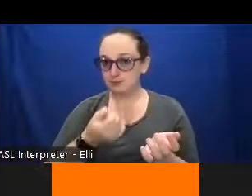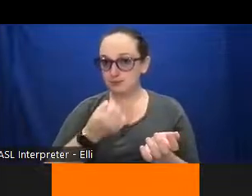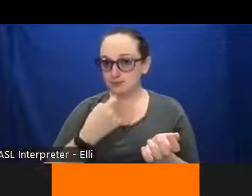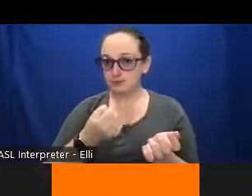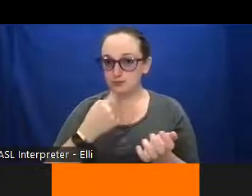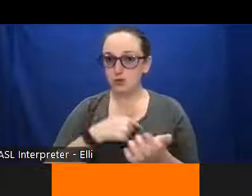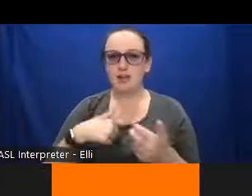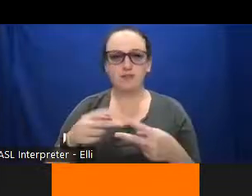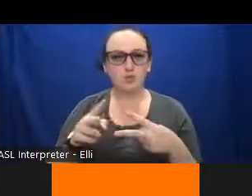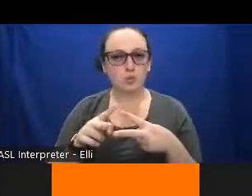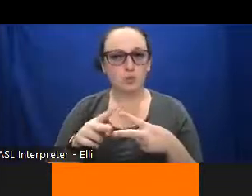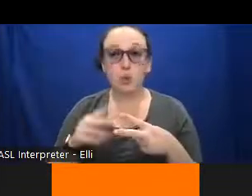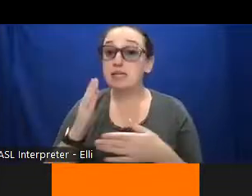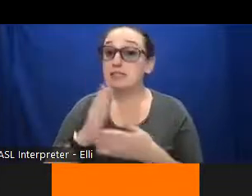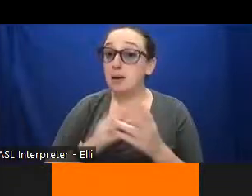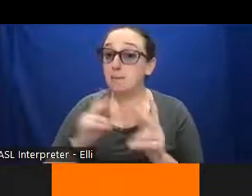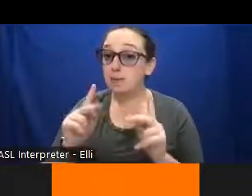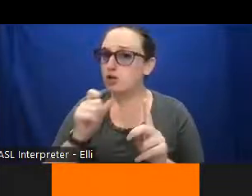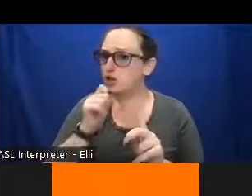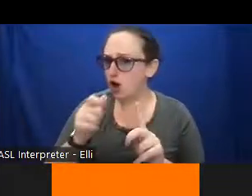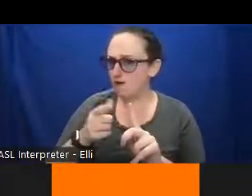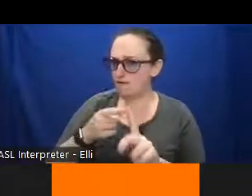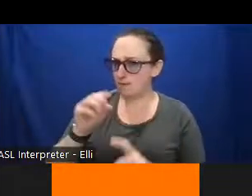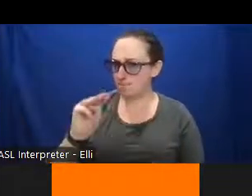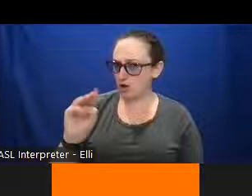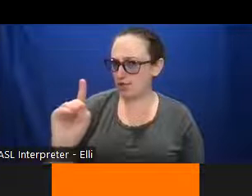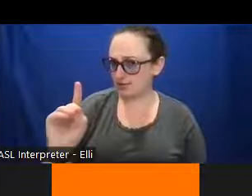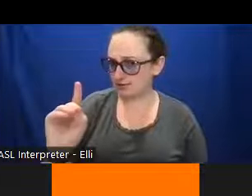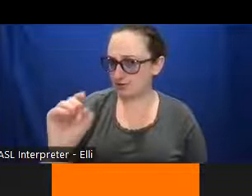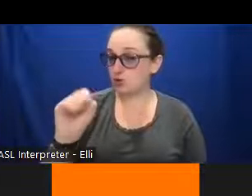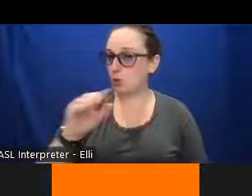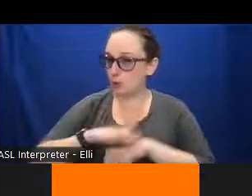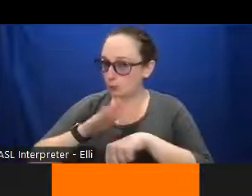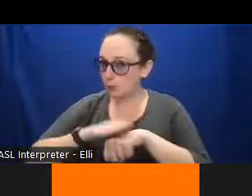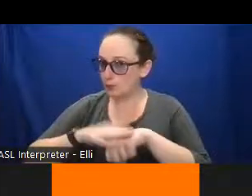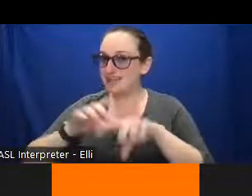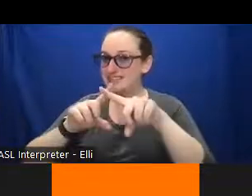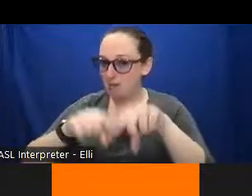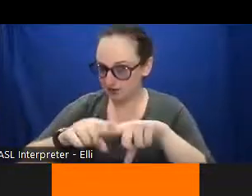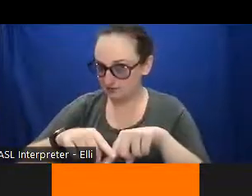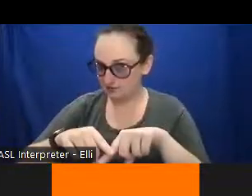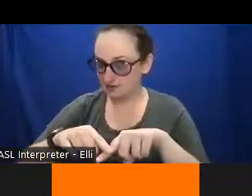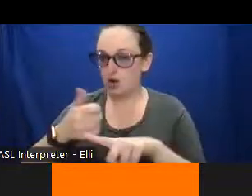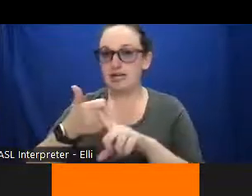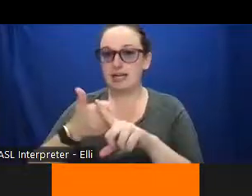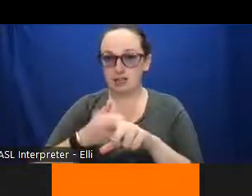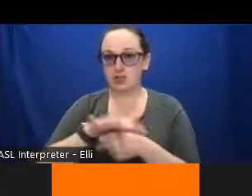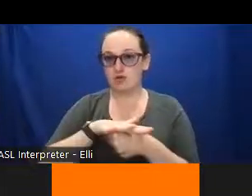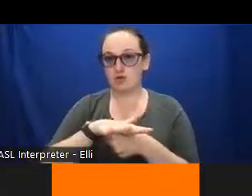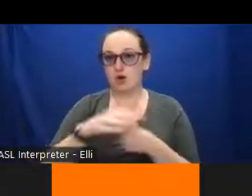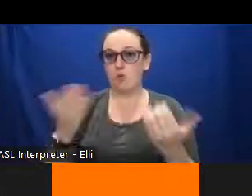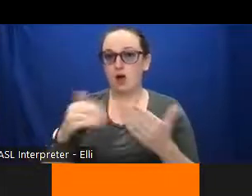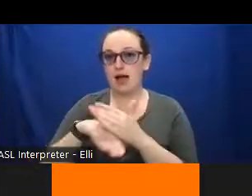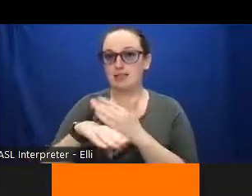see that we have some people from out of the state of Maryland. It really varies by jurisdiction, what access people